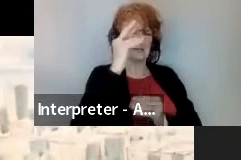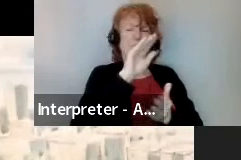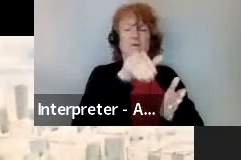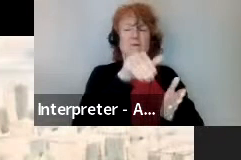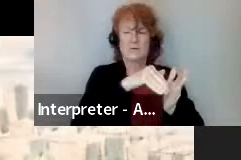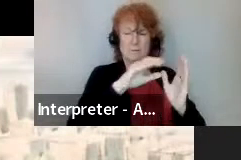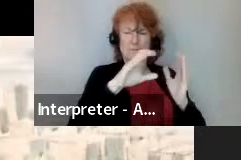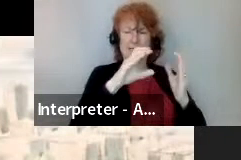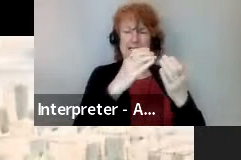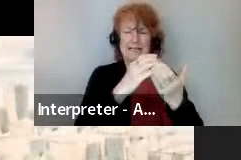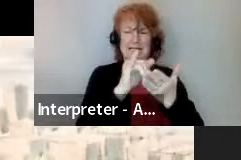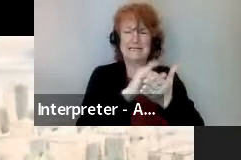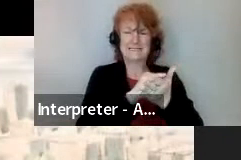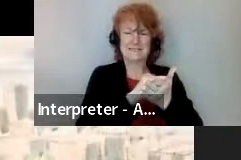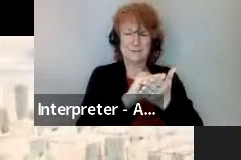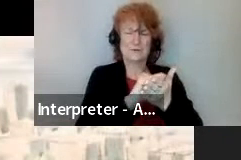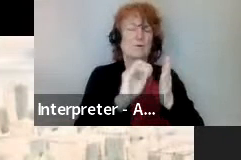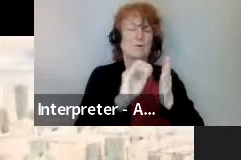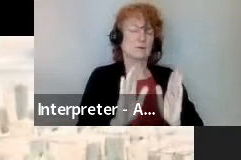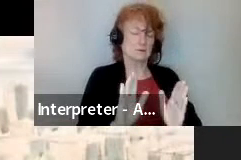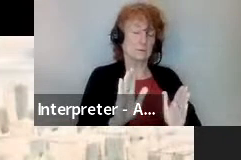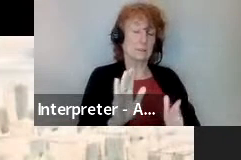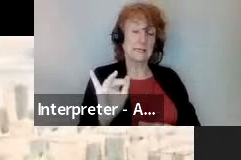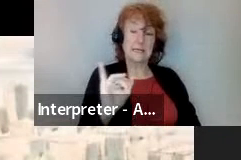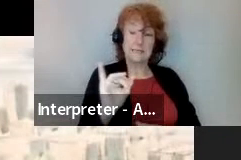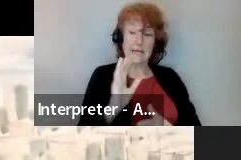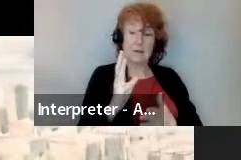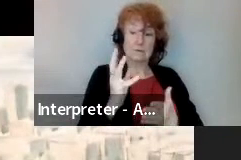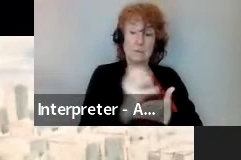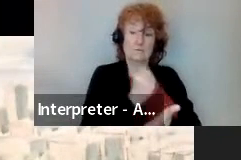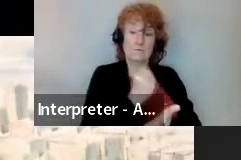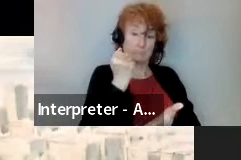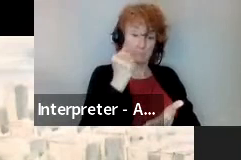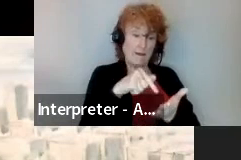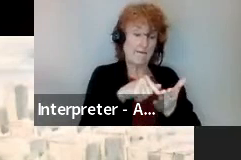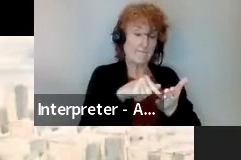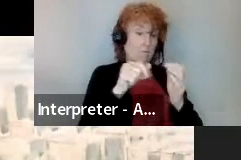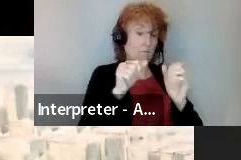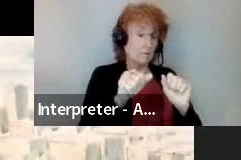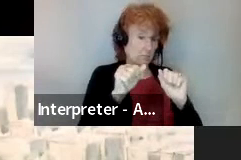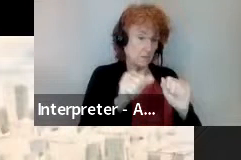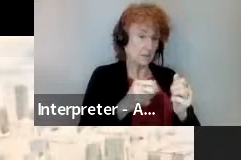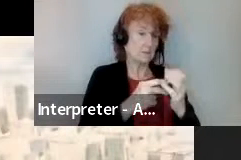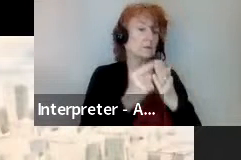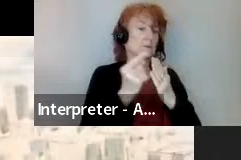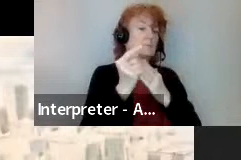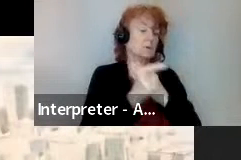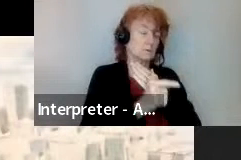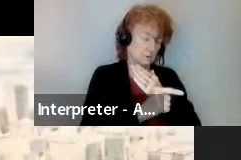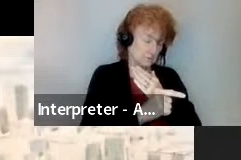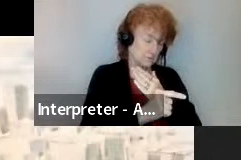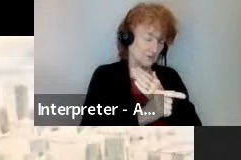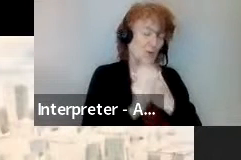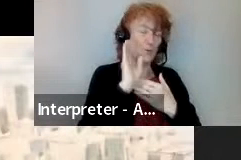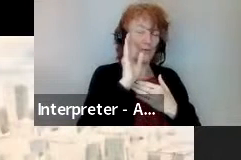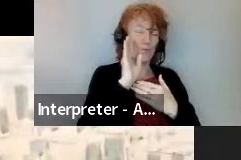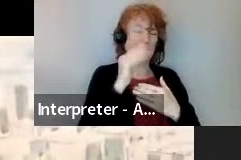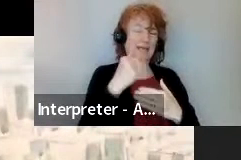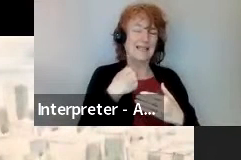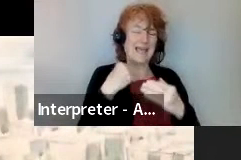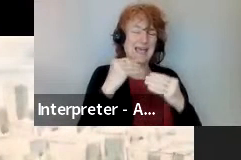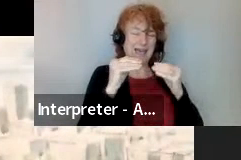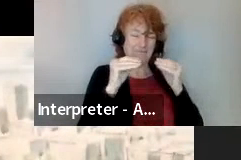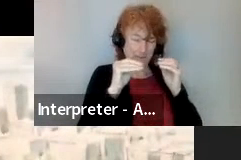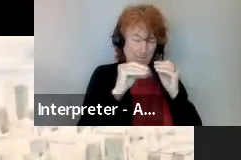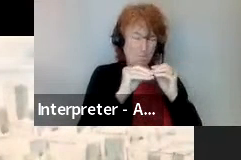may take advantage of existing affordability programs or tax incentives, resulting in more income-restricted affordable homes in areas that currently produce close